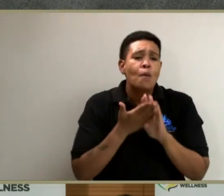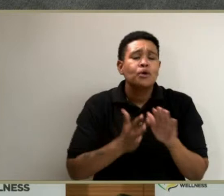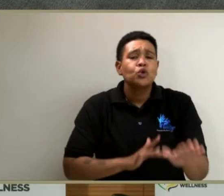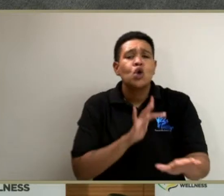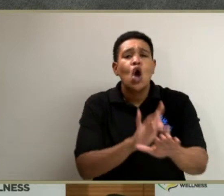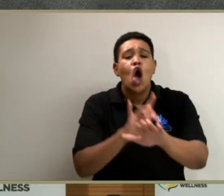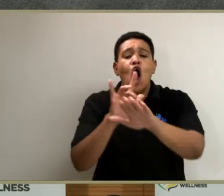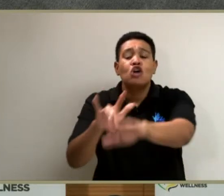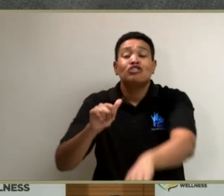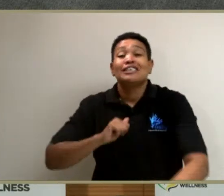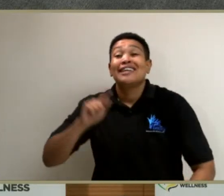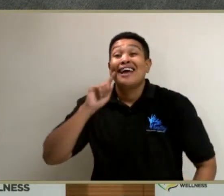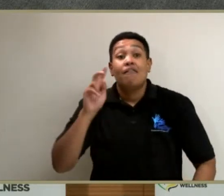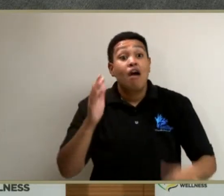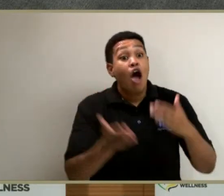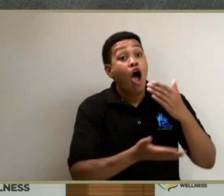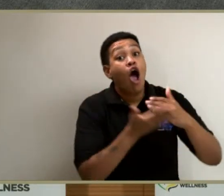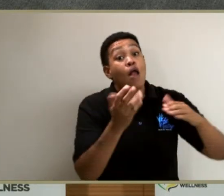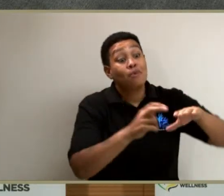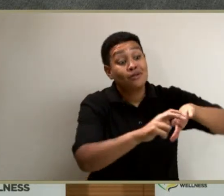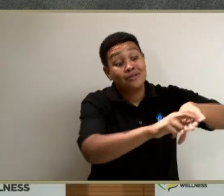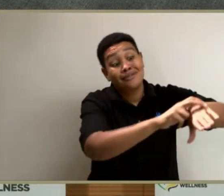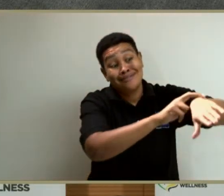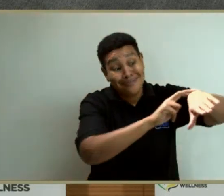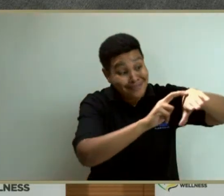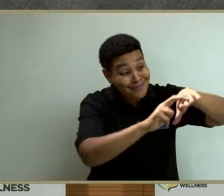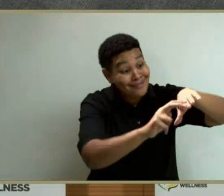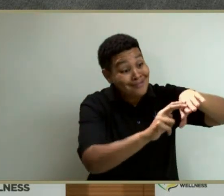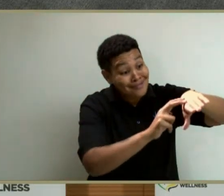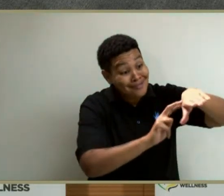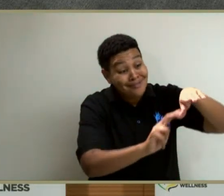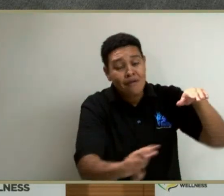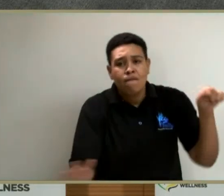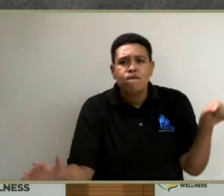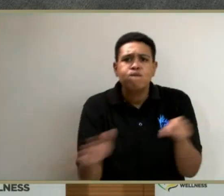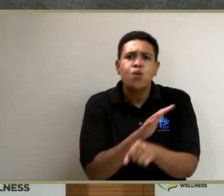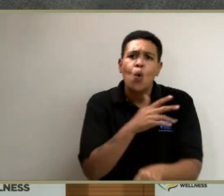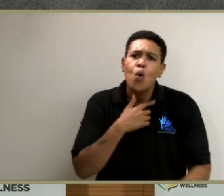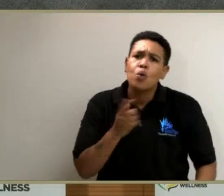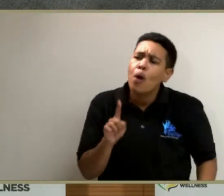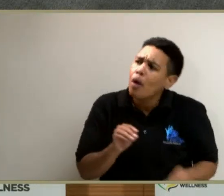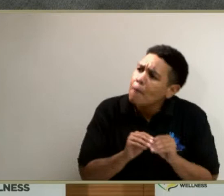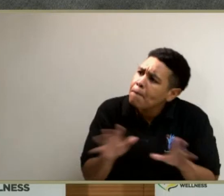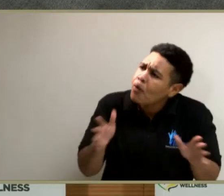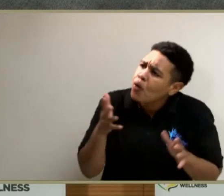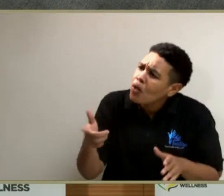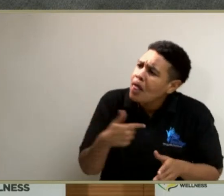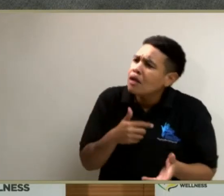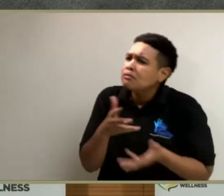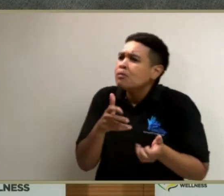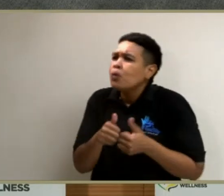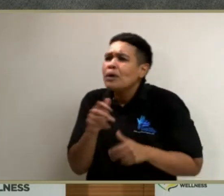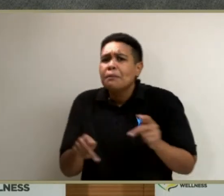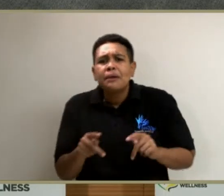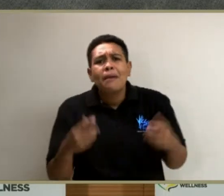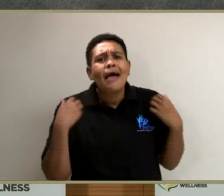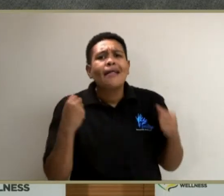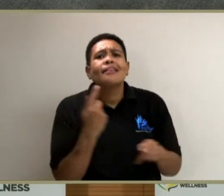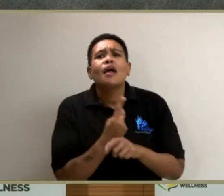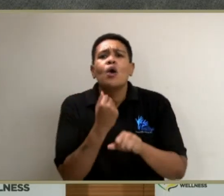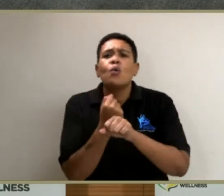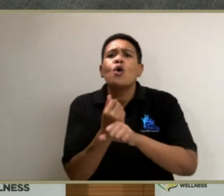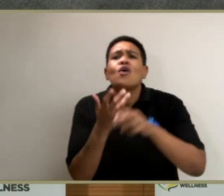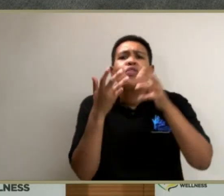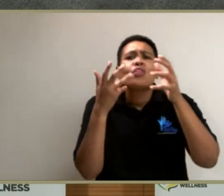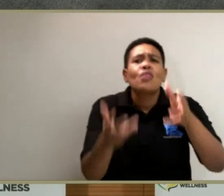outreach. I've been to almost every community where there's an outbreak, speaking to people, the healthcare workers on the ground, the 1,500 temporary